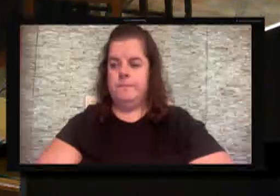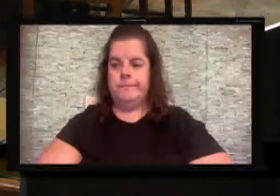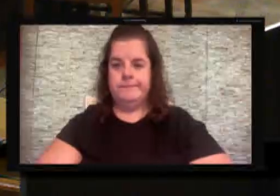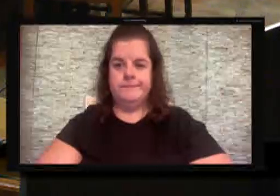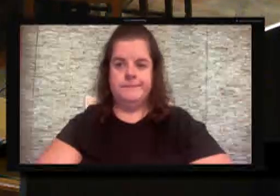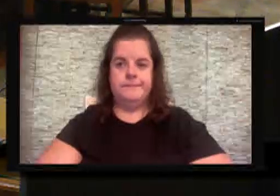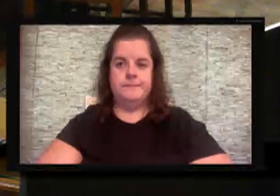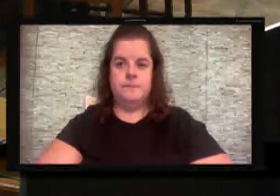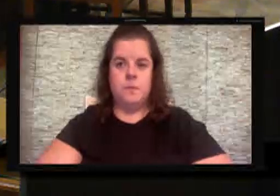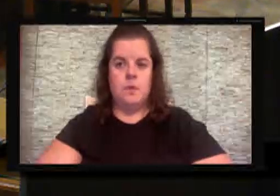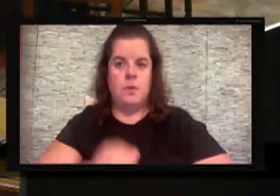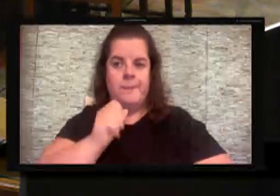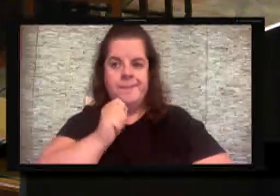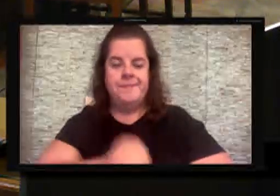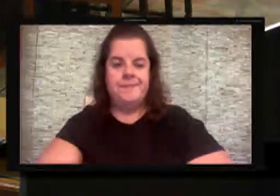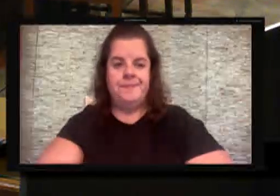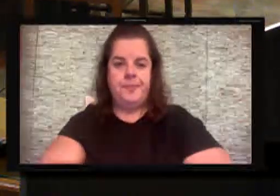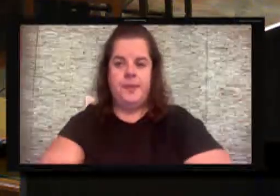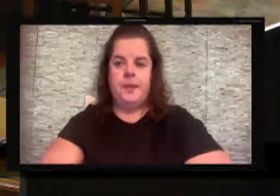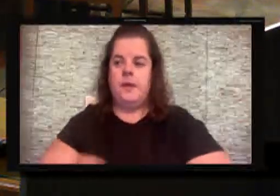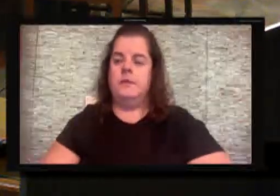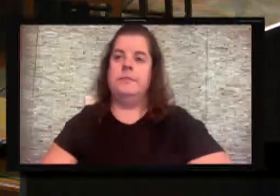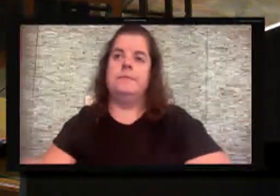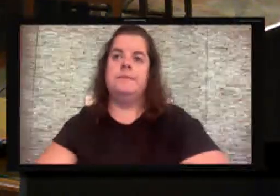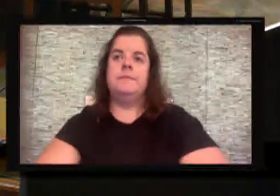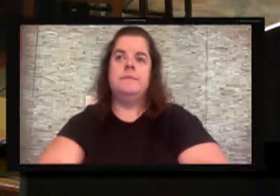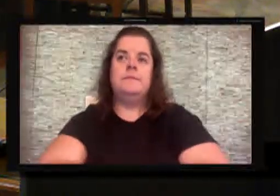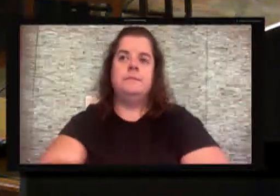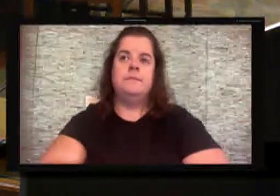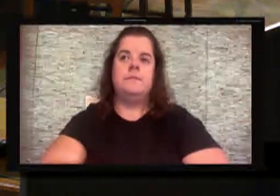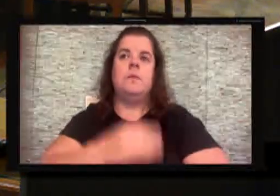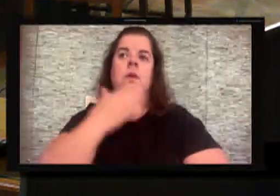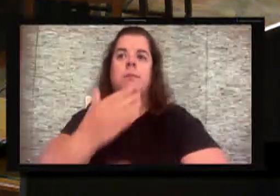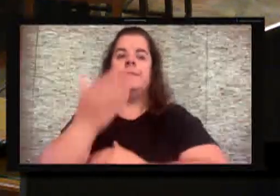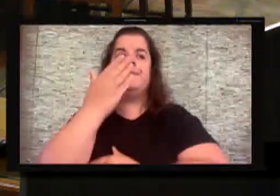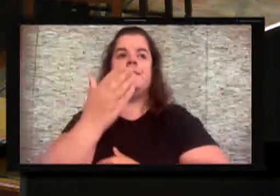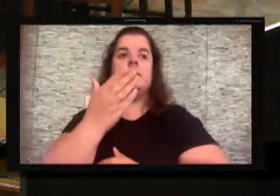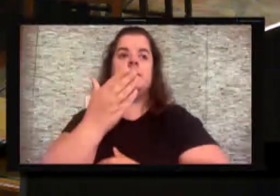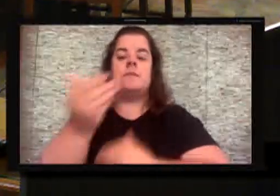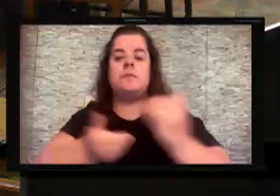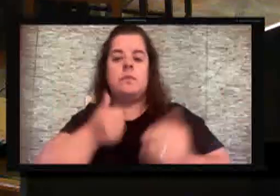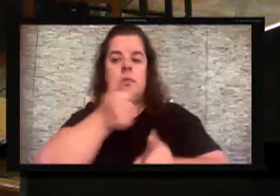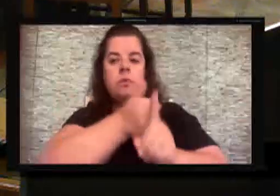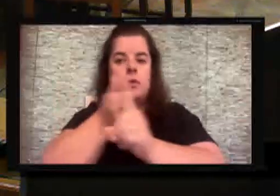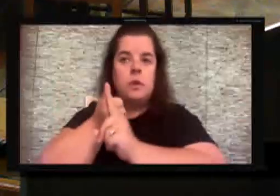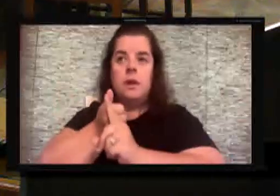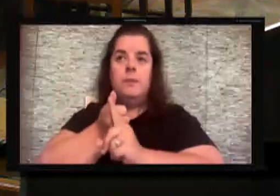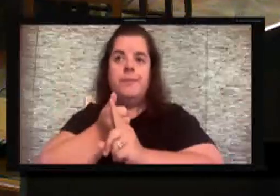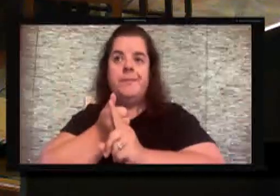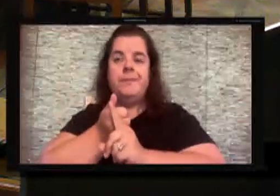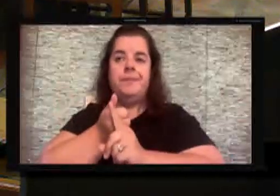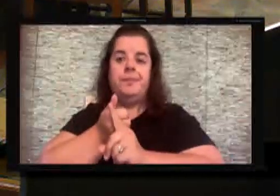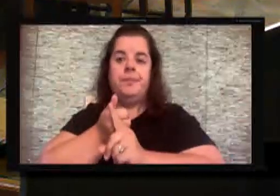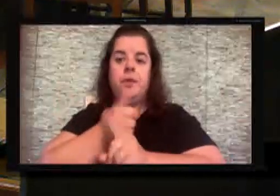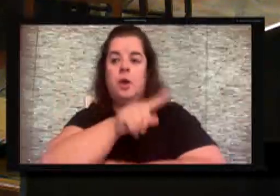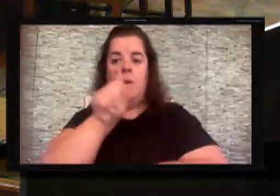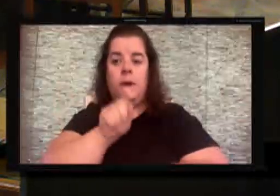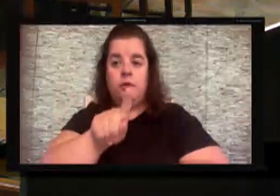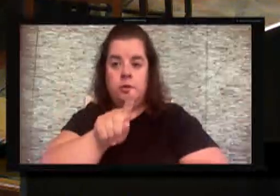Yeah, no, I didn't. I just asked him what it was. Good morning. Please introduce yourselves. And the question on the table